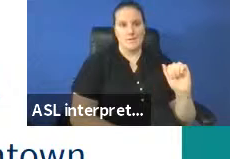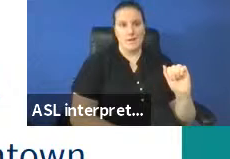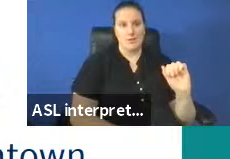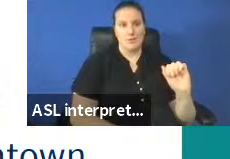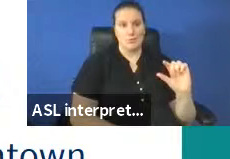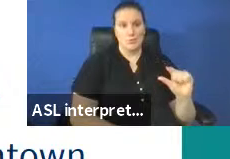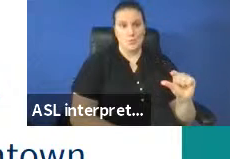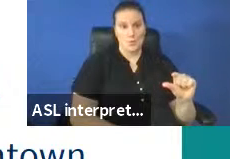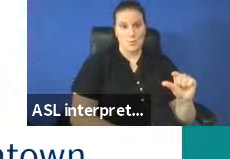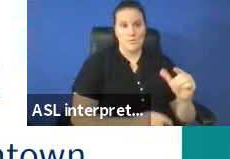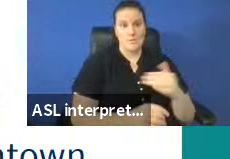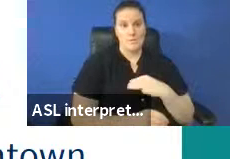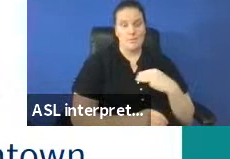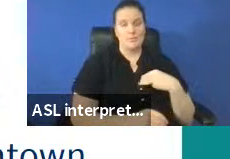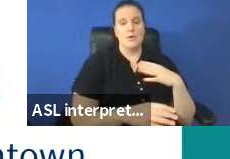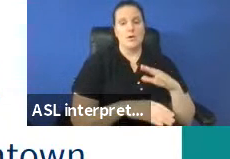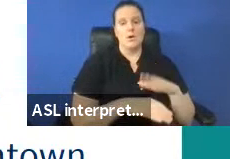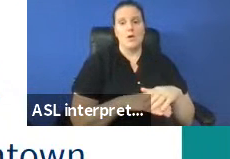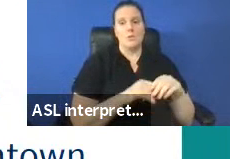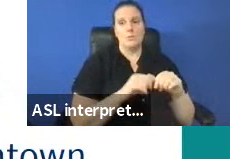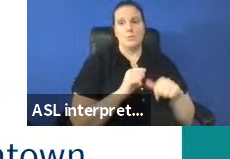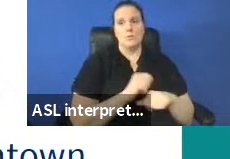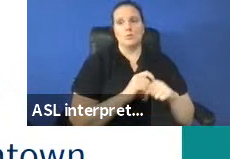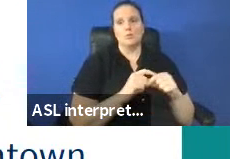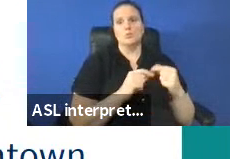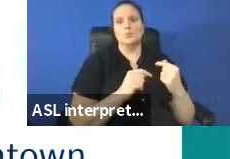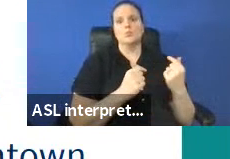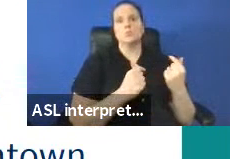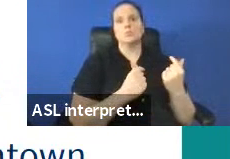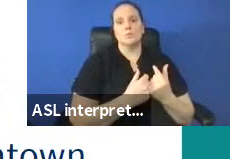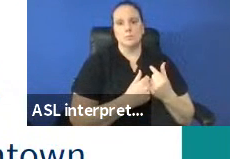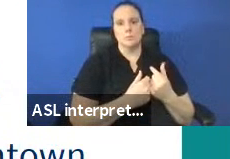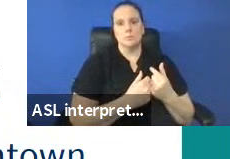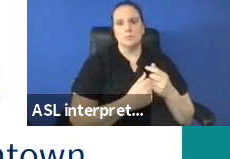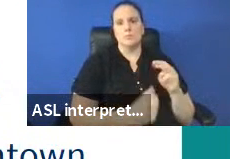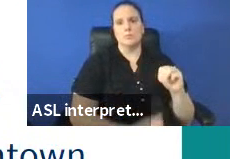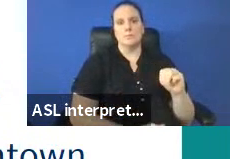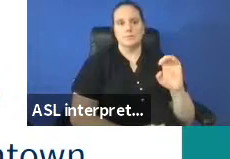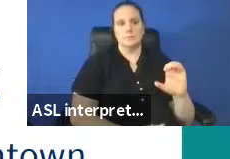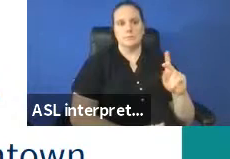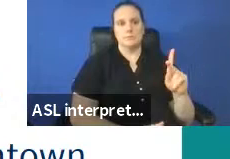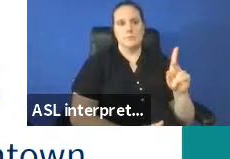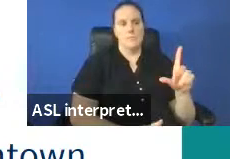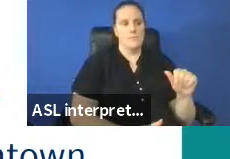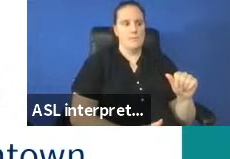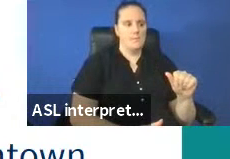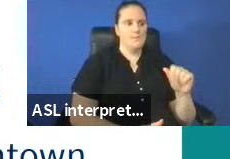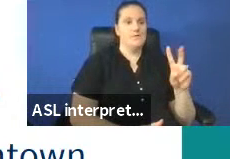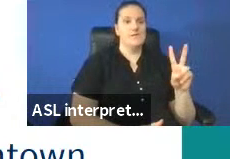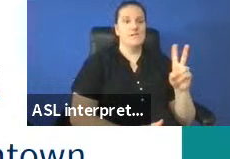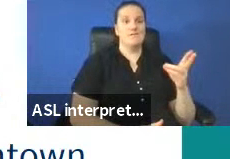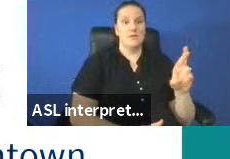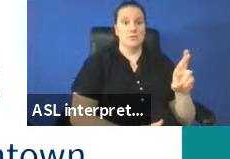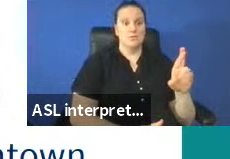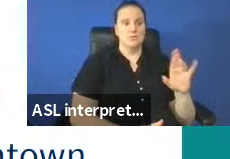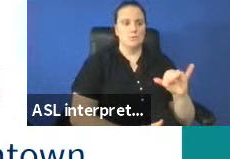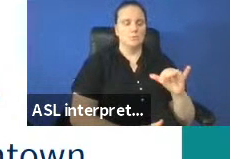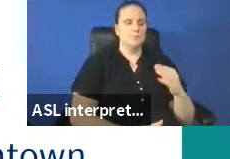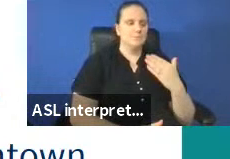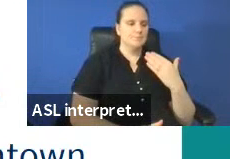the community working groups. They identified themselves here. We've got Michaela, and we've also got Victor. So thank you